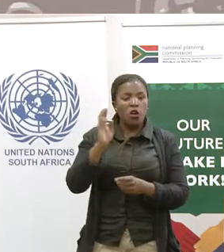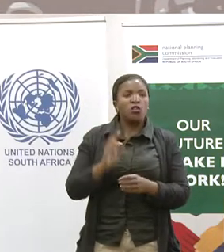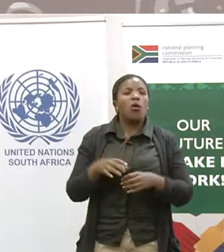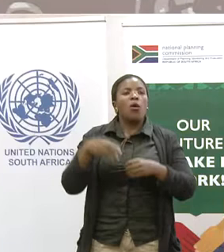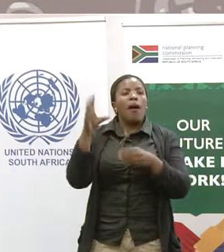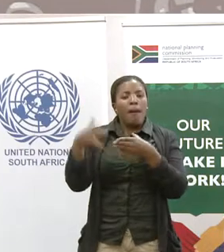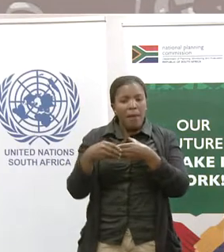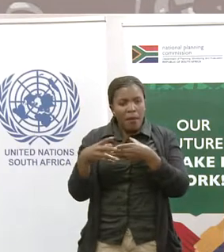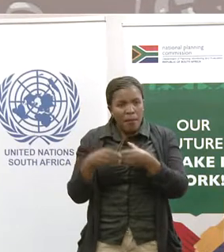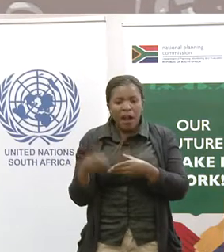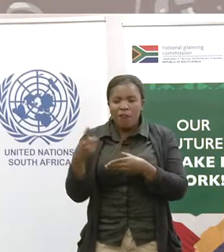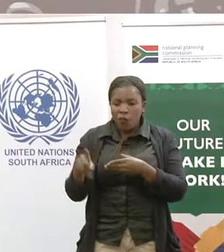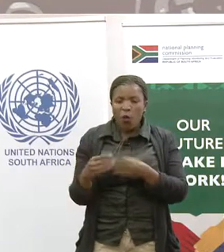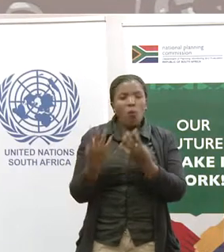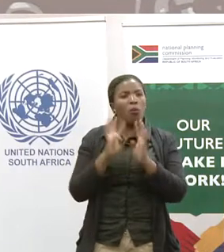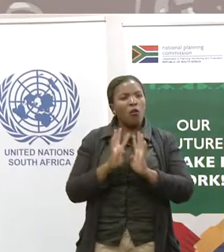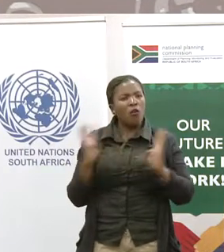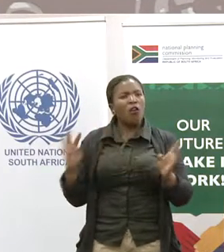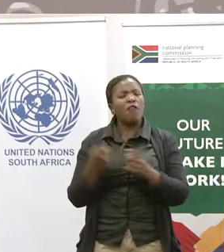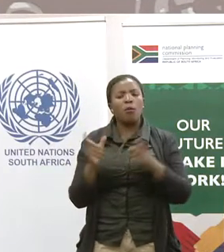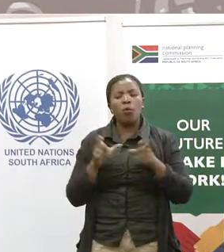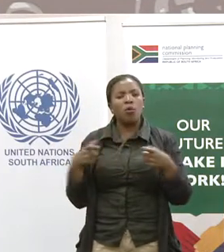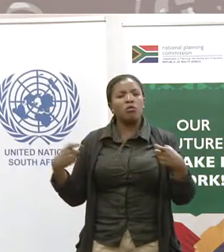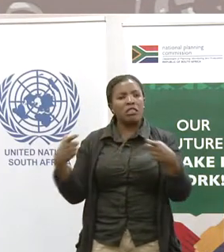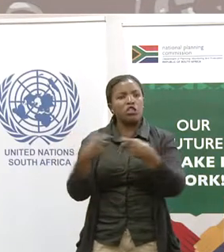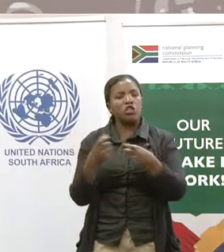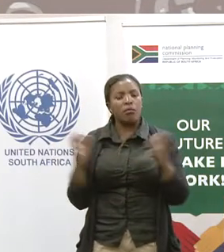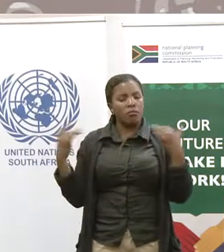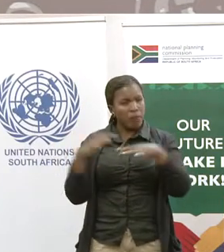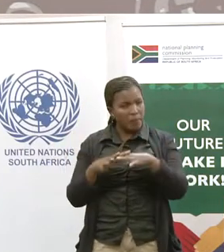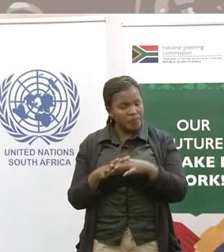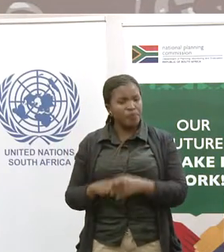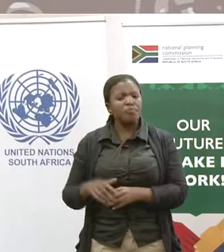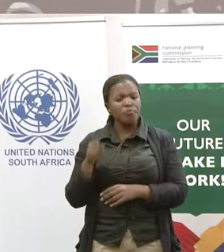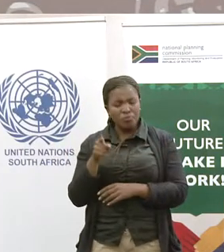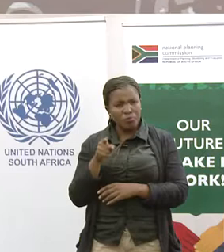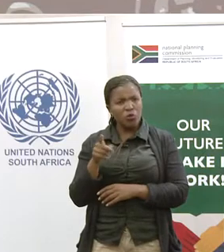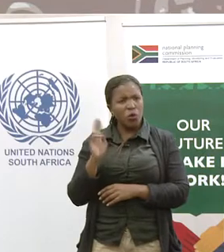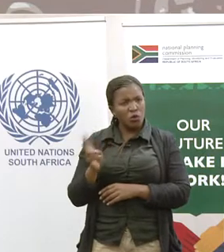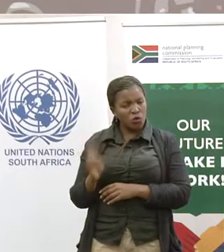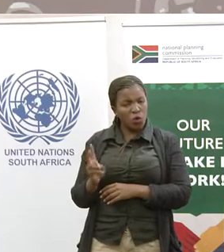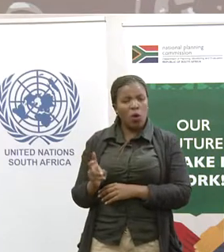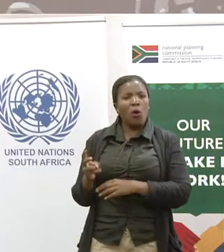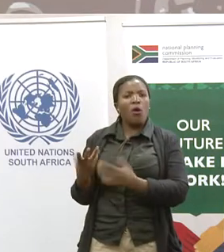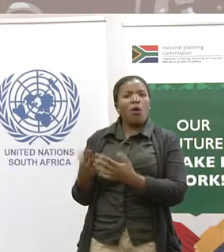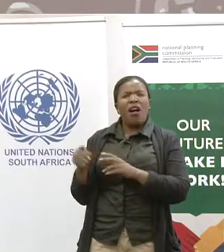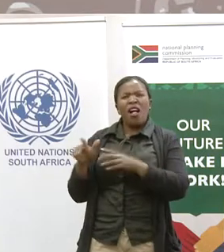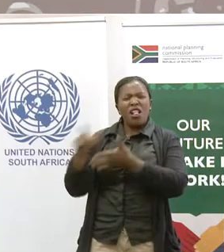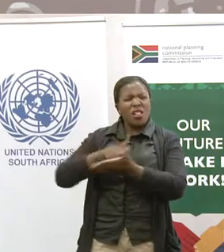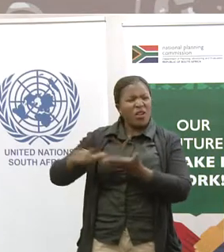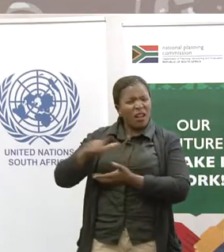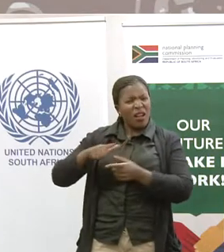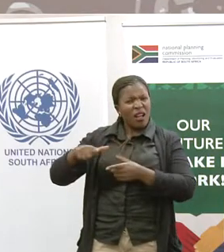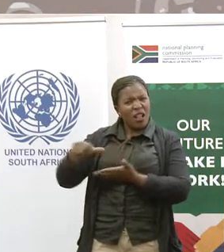of Independent Experts of the Constitutional Assembly. Justice Jacob has also advised local government bodies and National